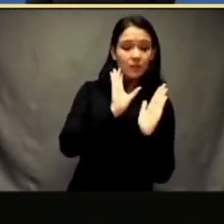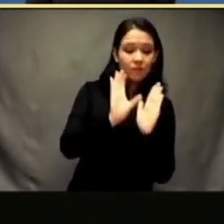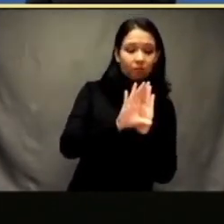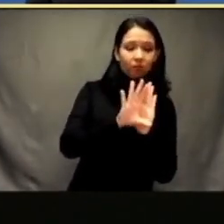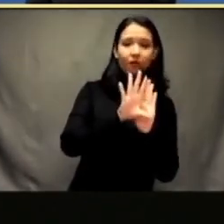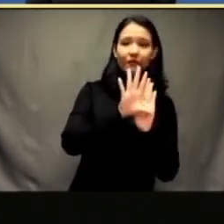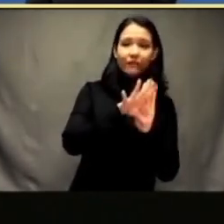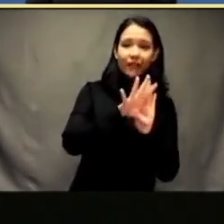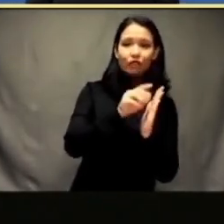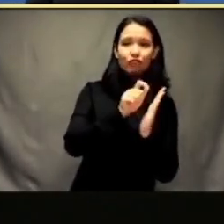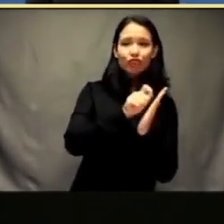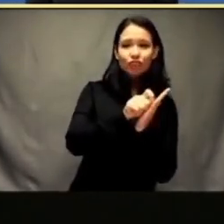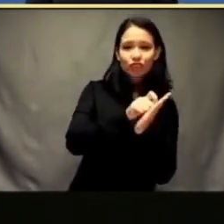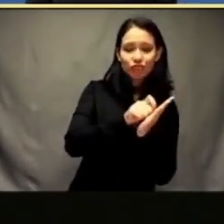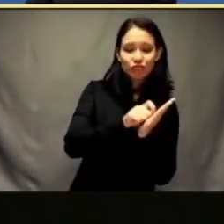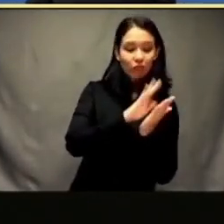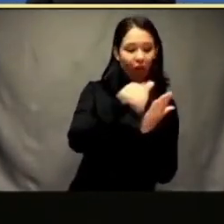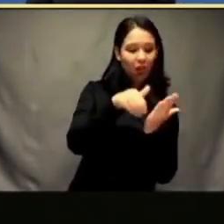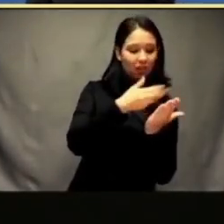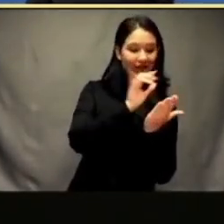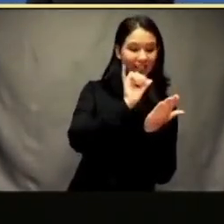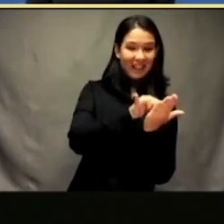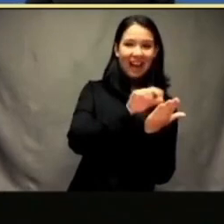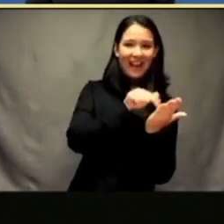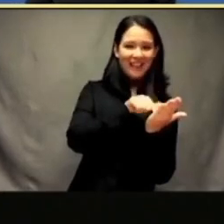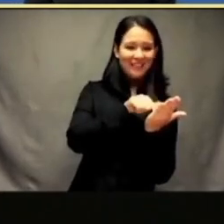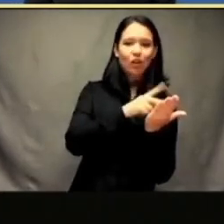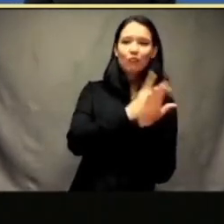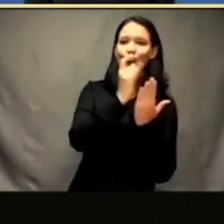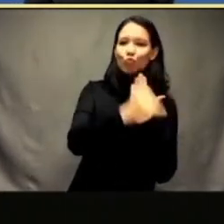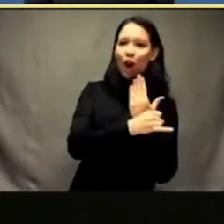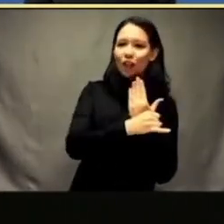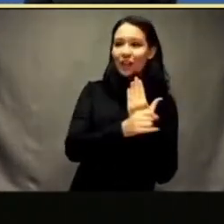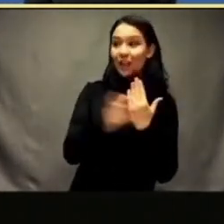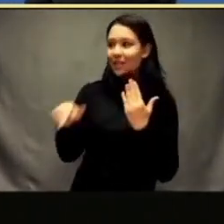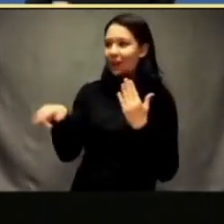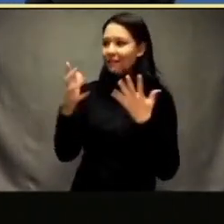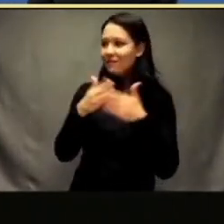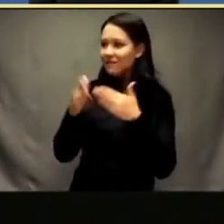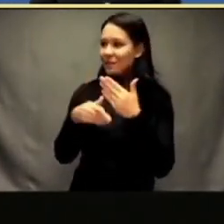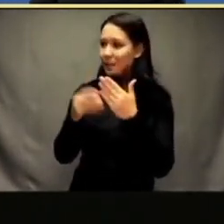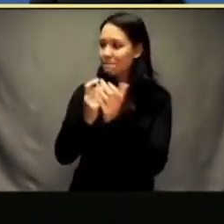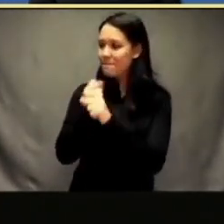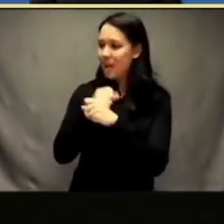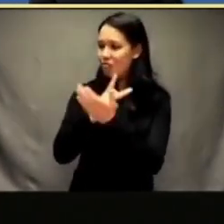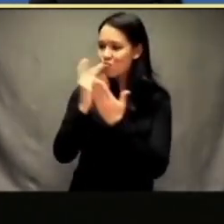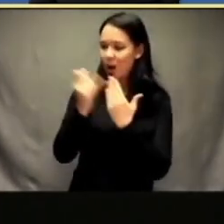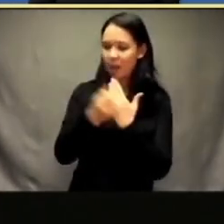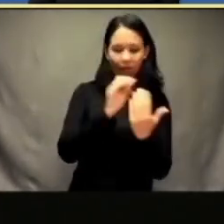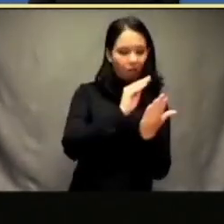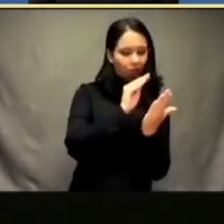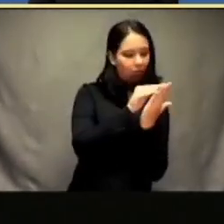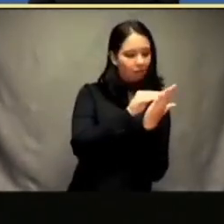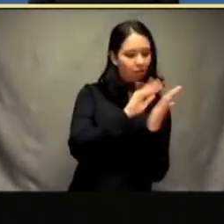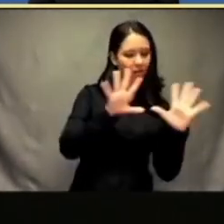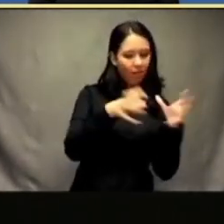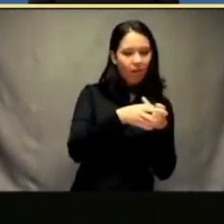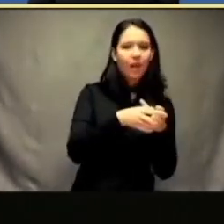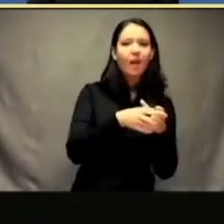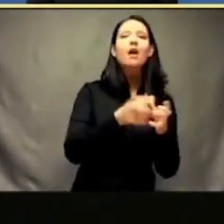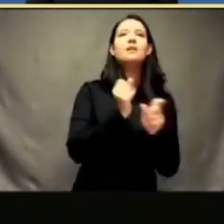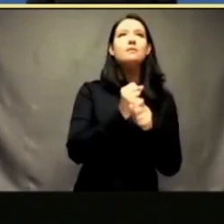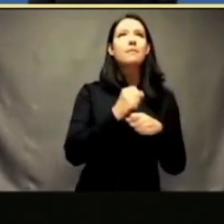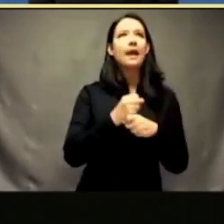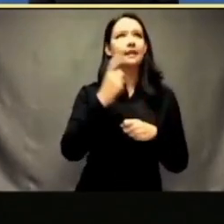photos, the notes, the projects that people make, to make sense of learning together with the